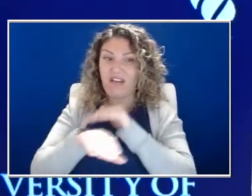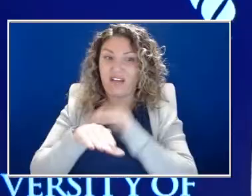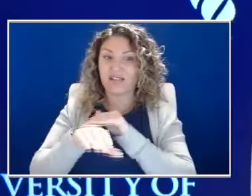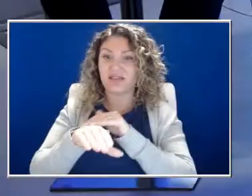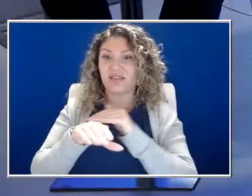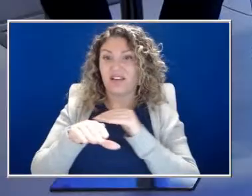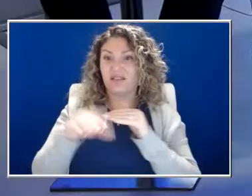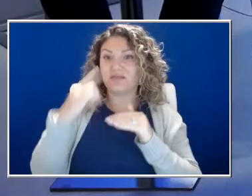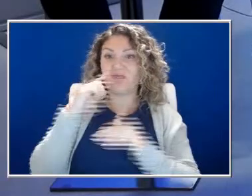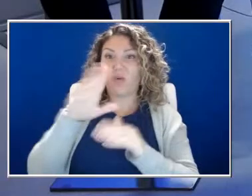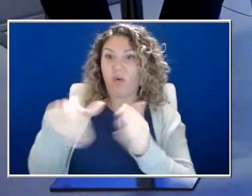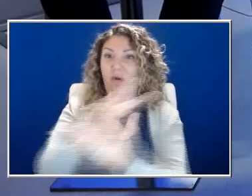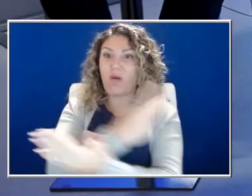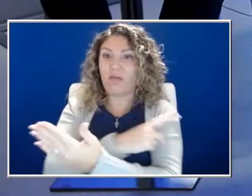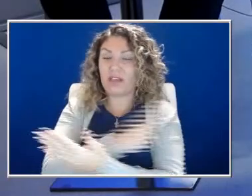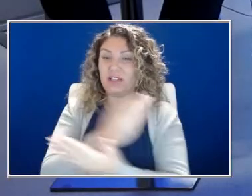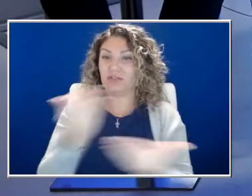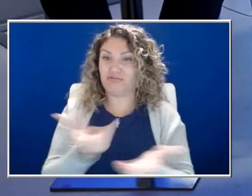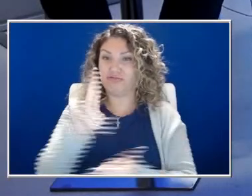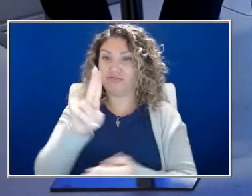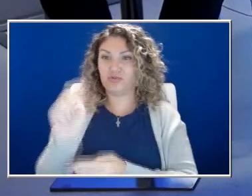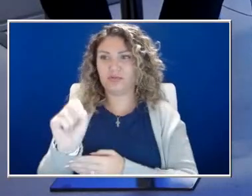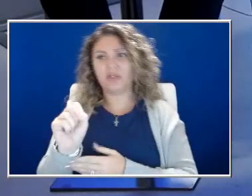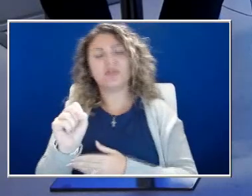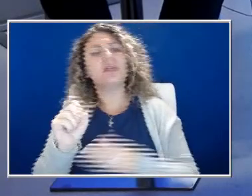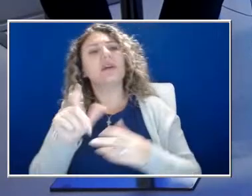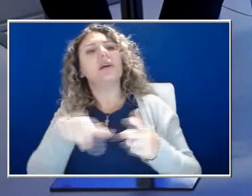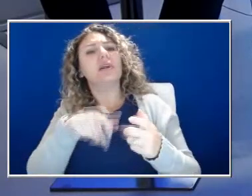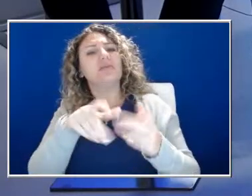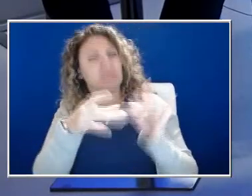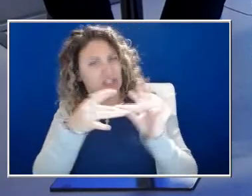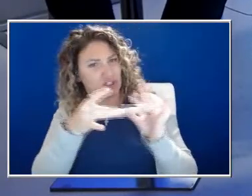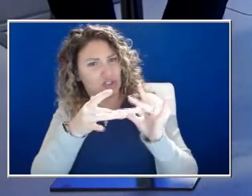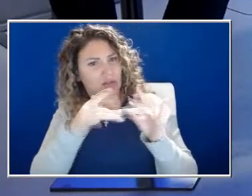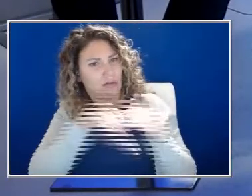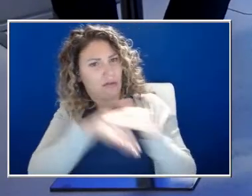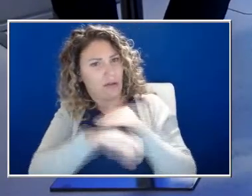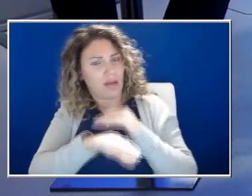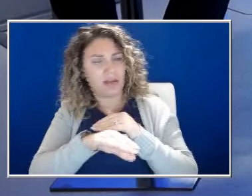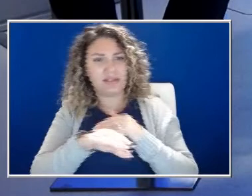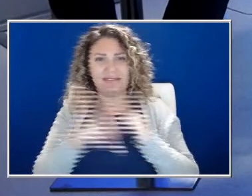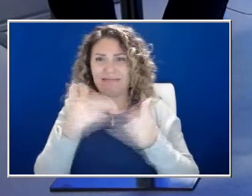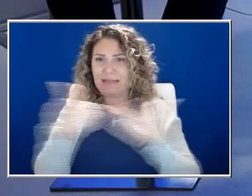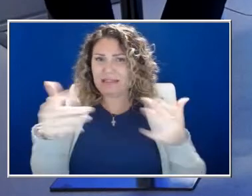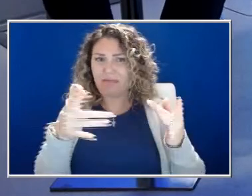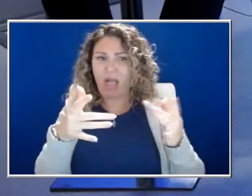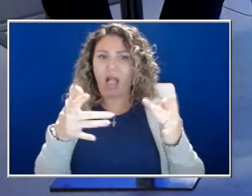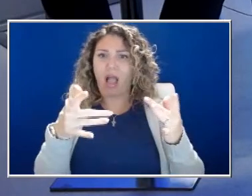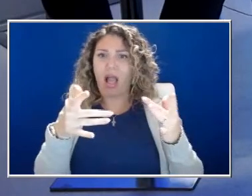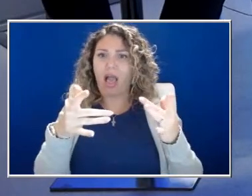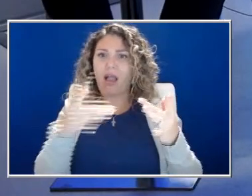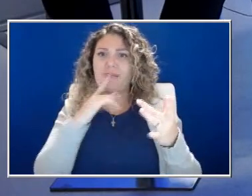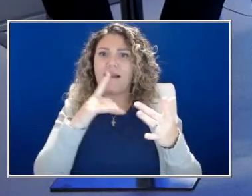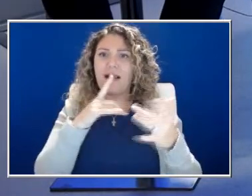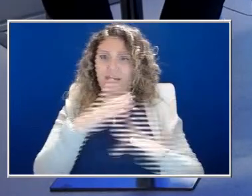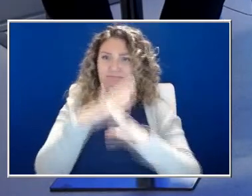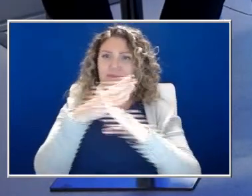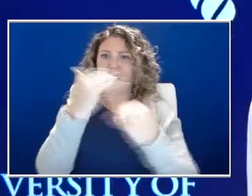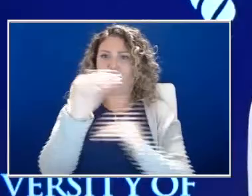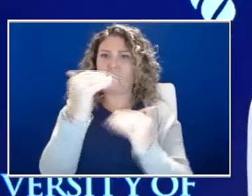do. Speaking of access, did supply chain now or during COVID affect getting this type of therapy to